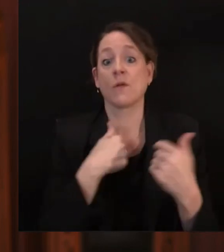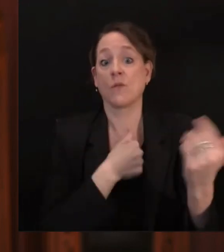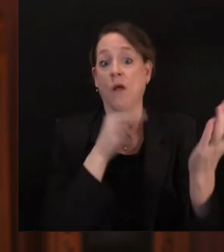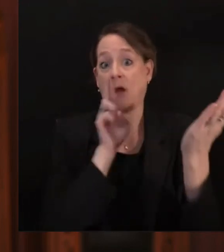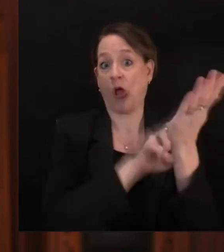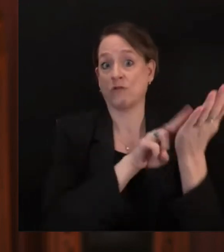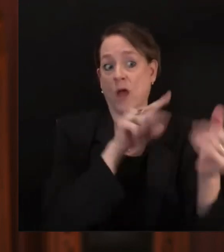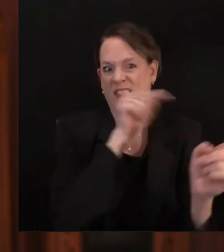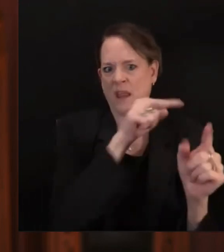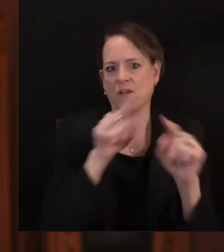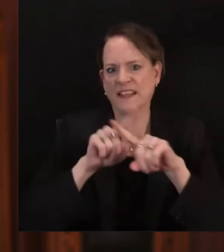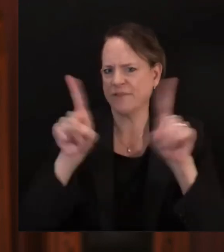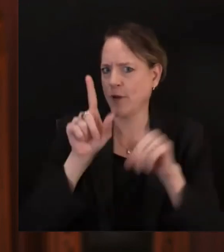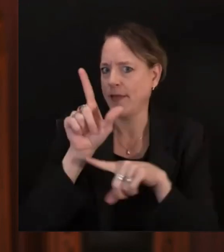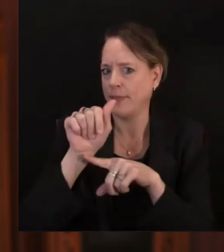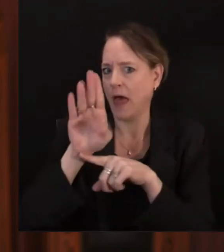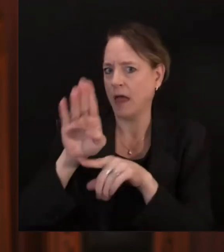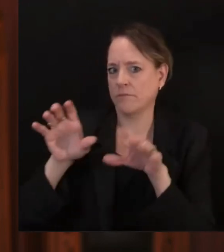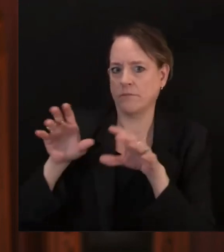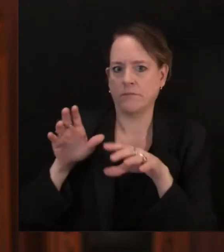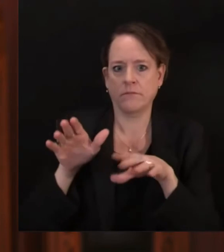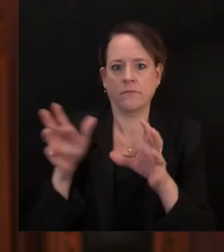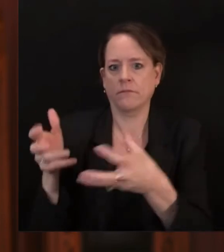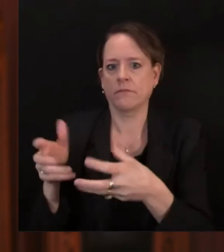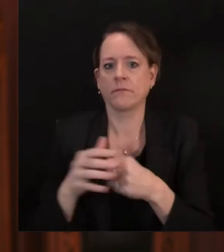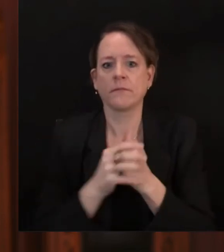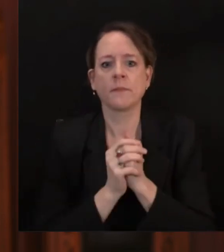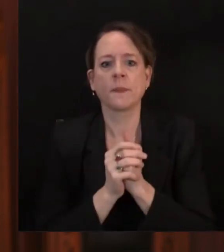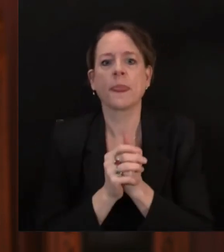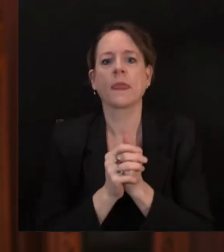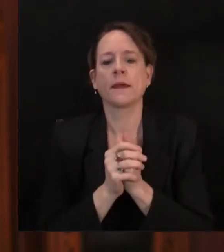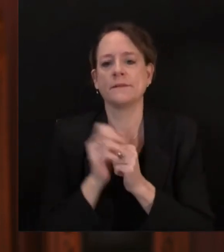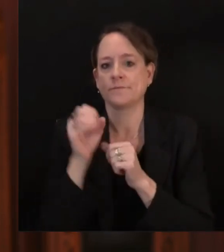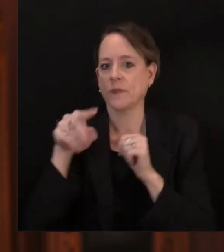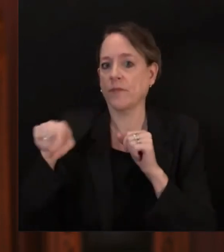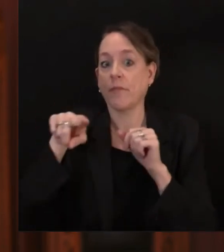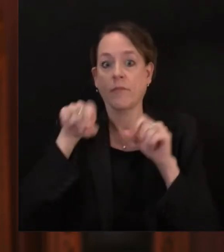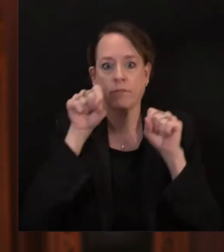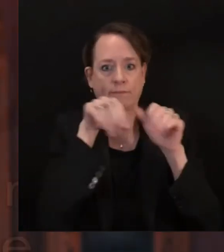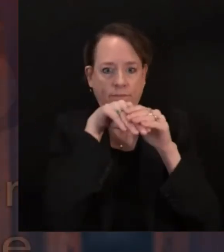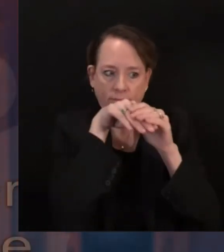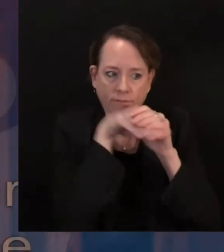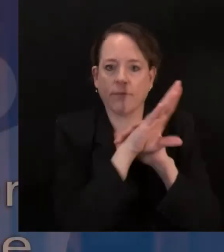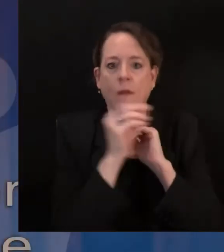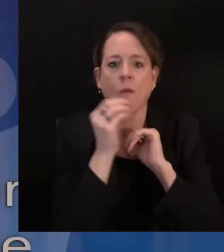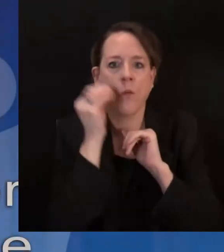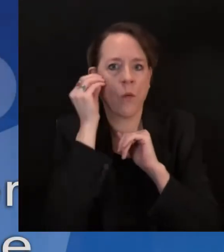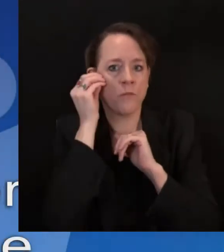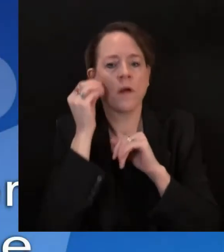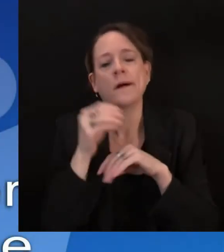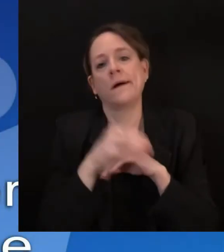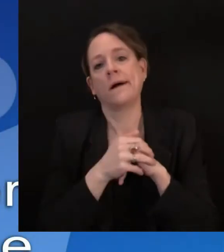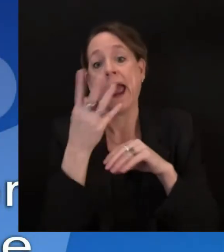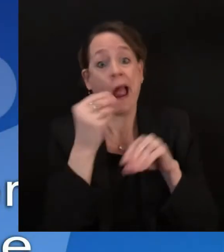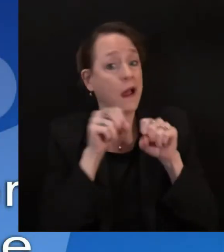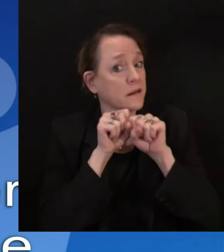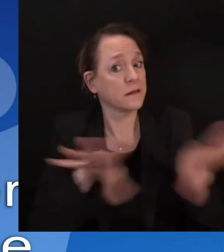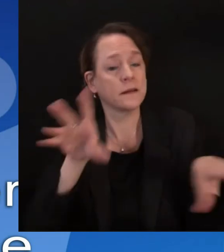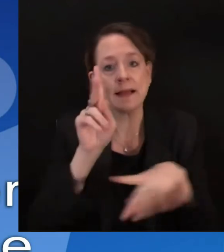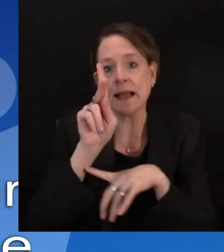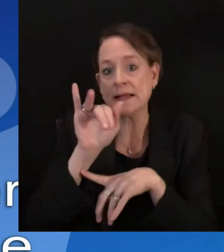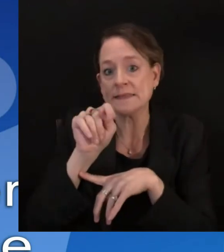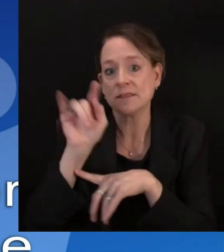to access their at-home testing supplies as well. Thank you, Danny. Now to Sean Kirkby from